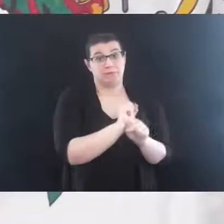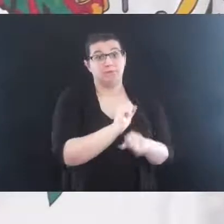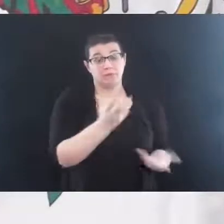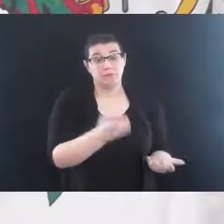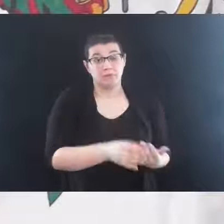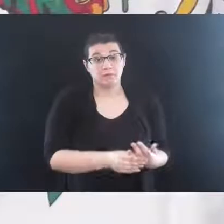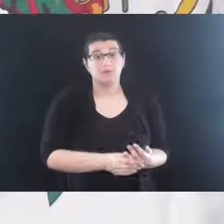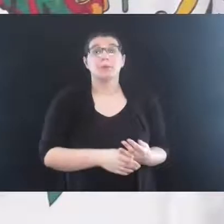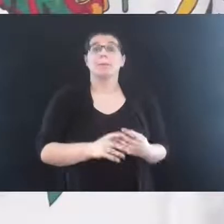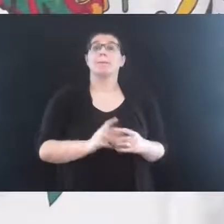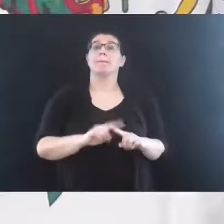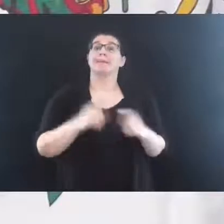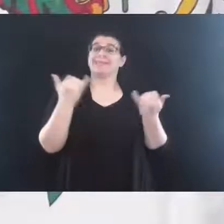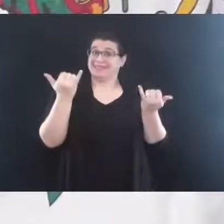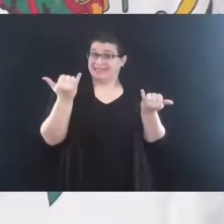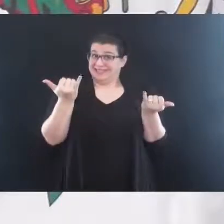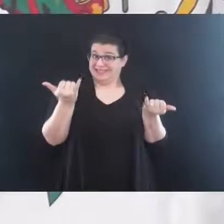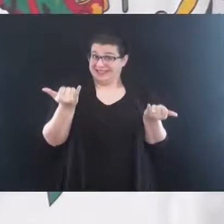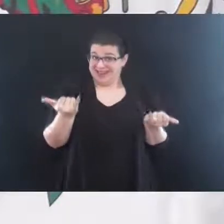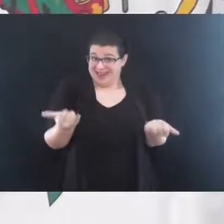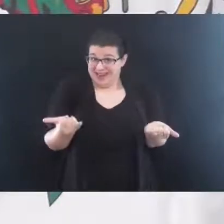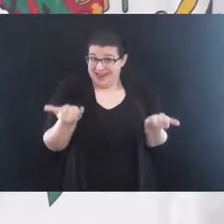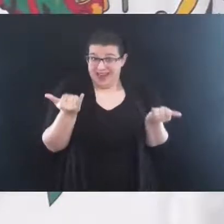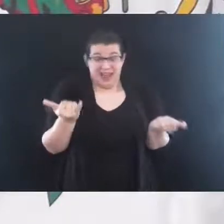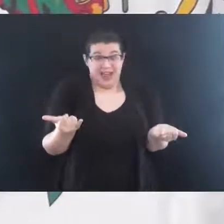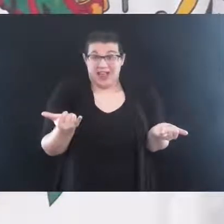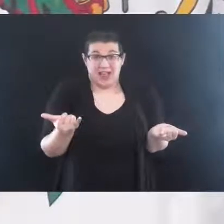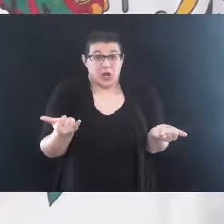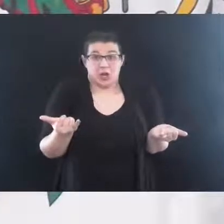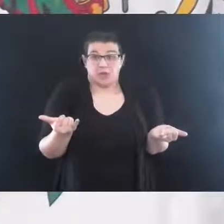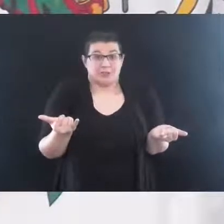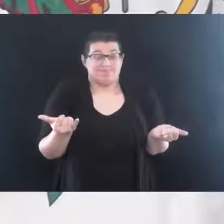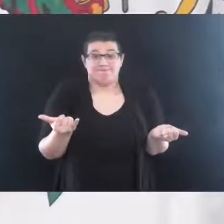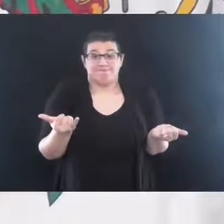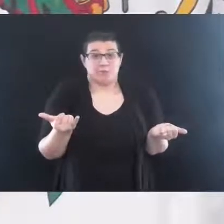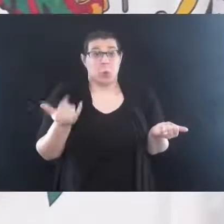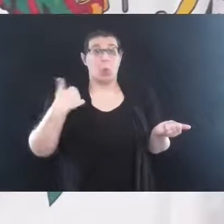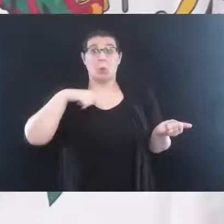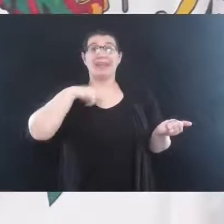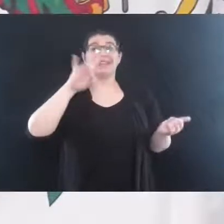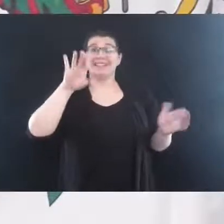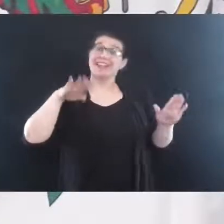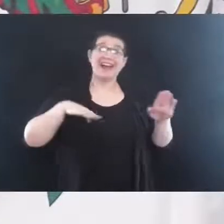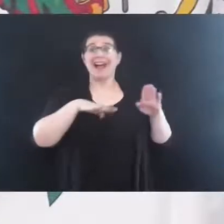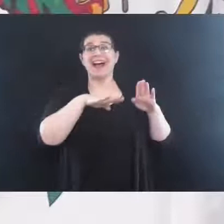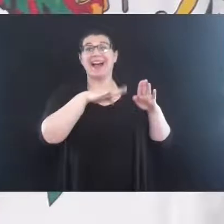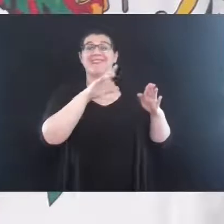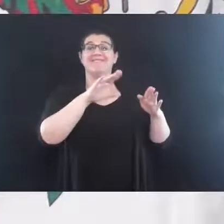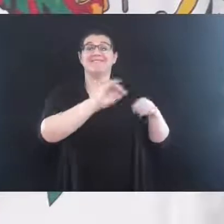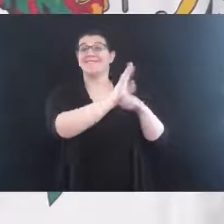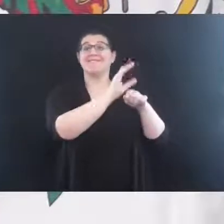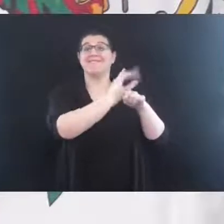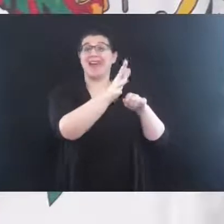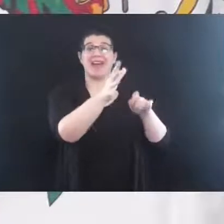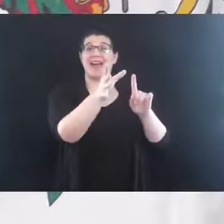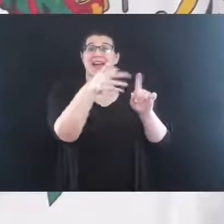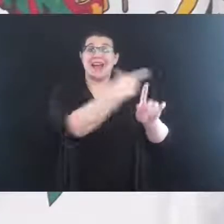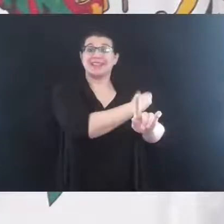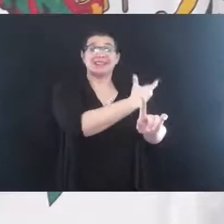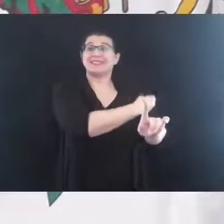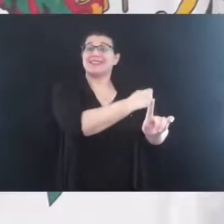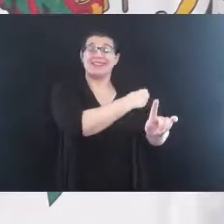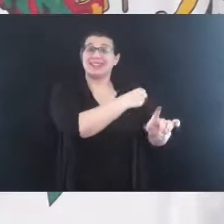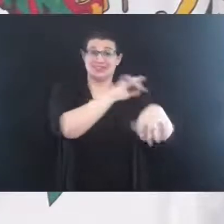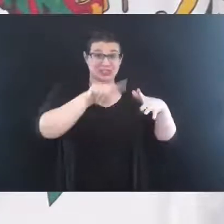Absolutely, though, now we're out where we led the way and we got people vaccinated early.